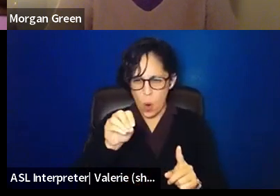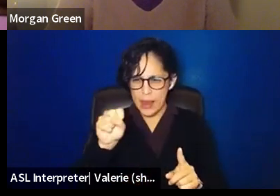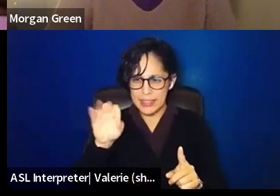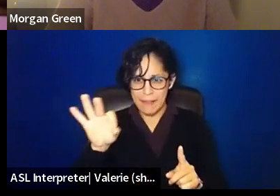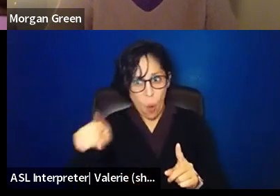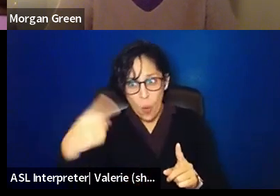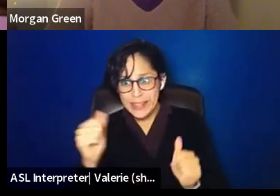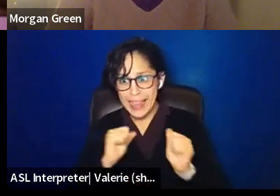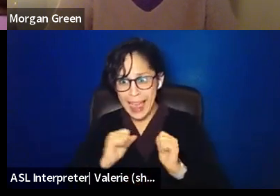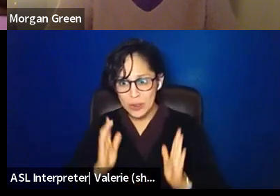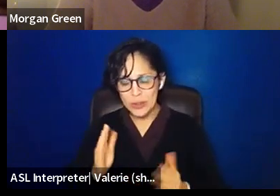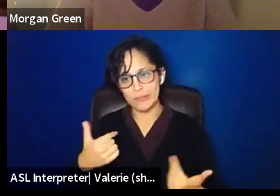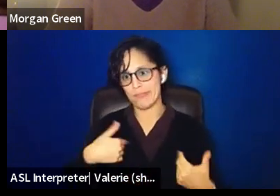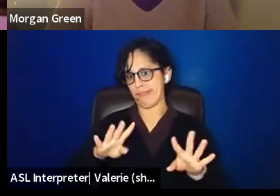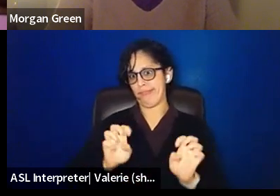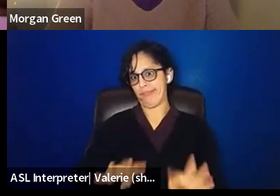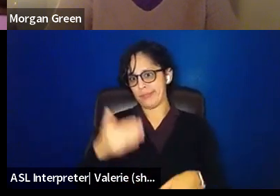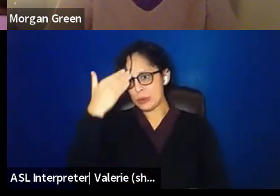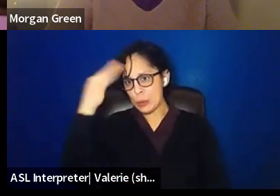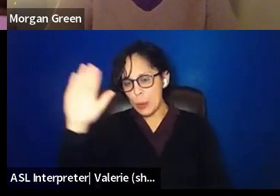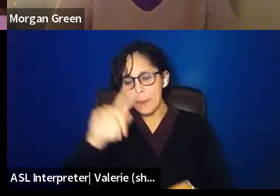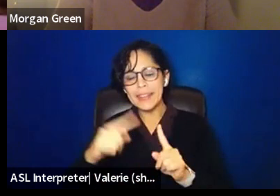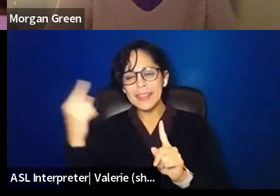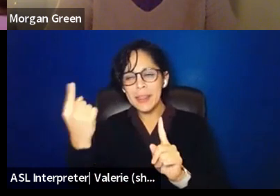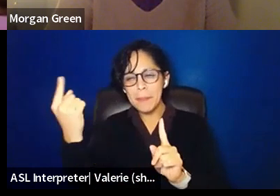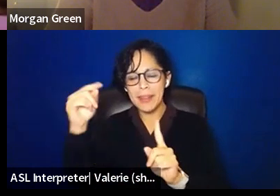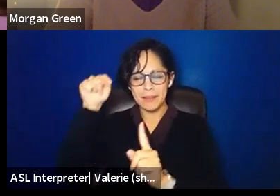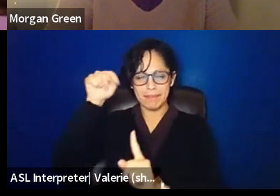don't know. You know, so it's there's something about